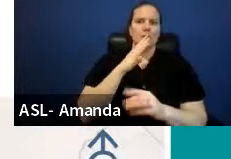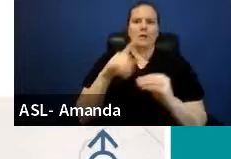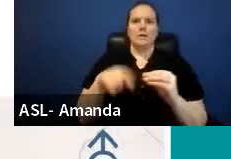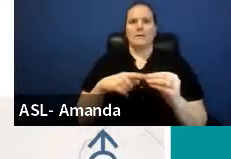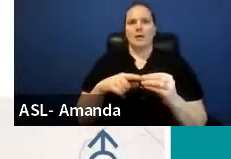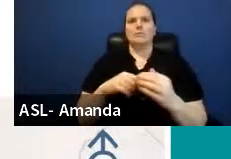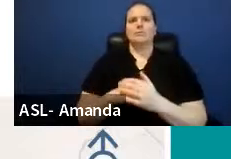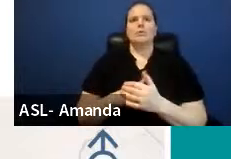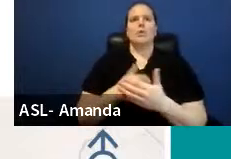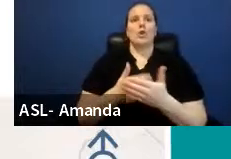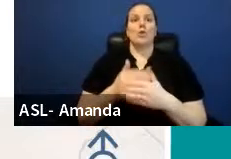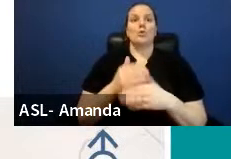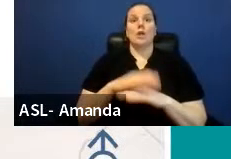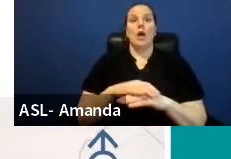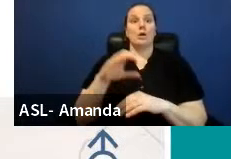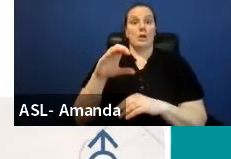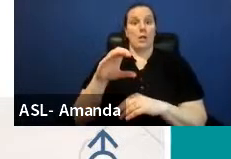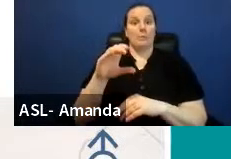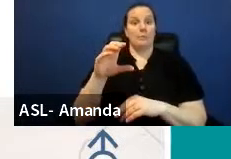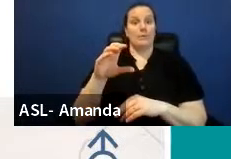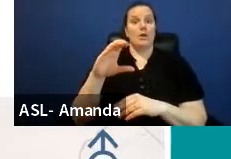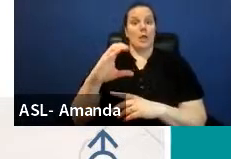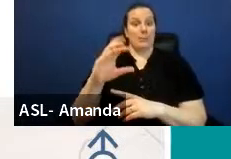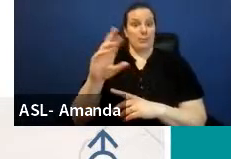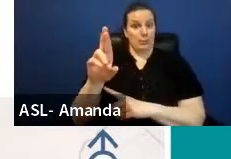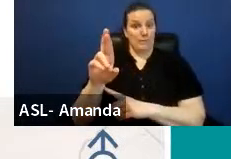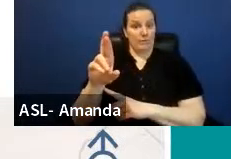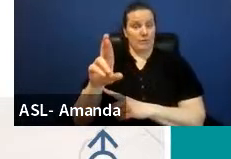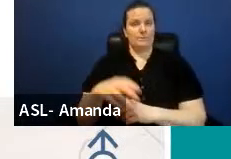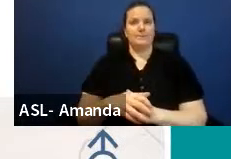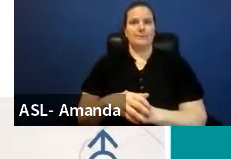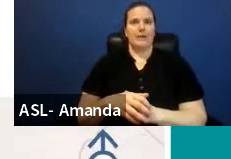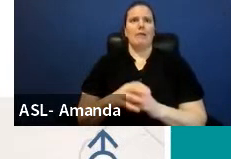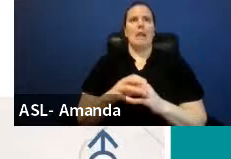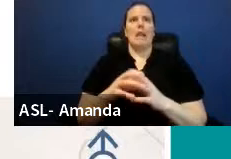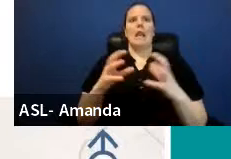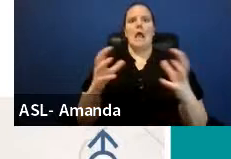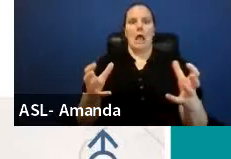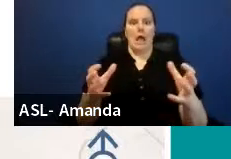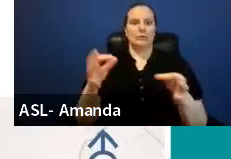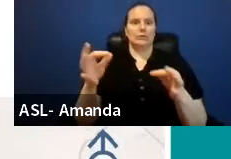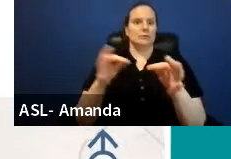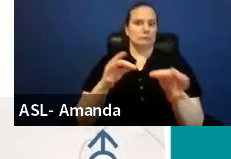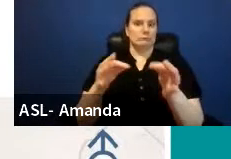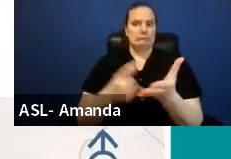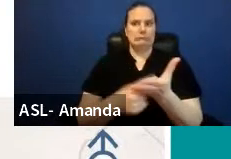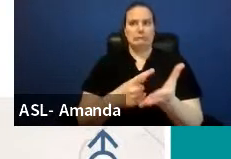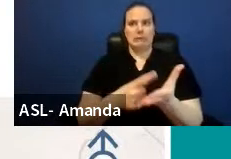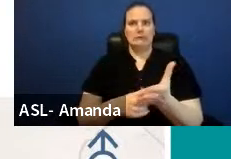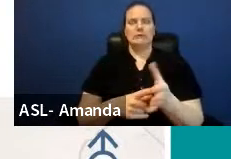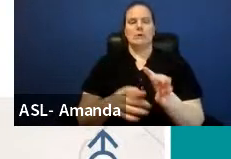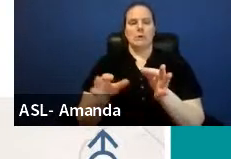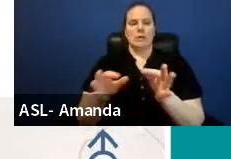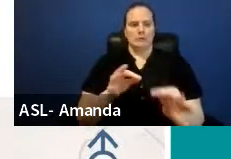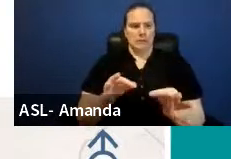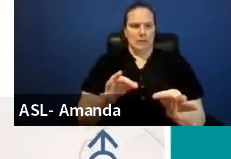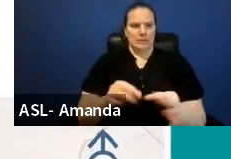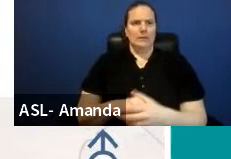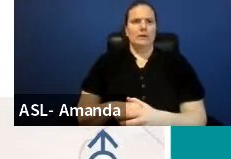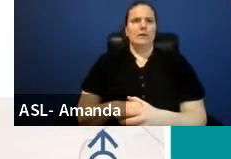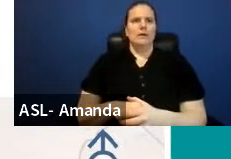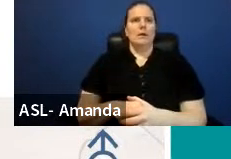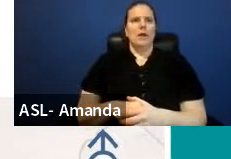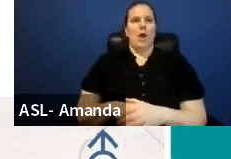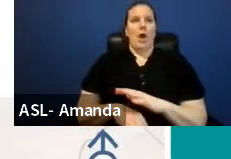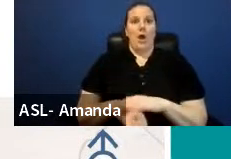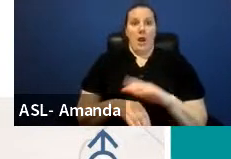along the Columbia River. And there's a lot in this, so I'll walk through it. If you look to